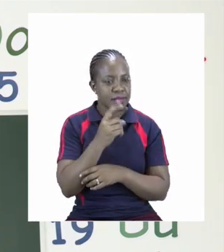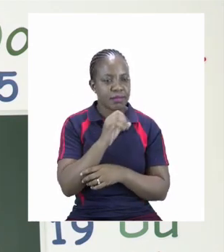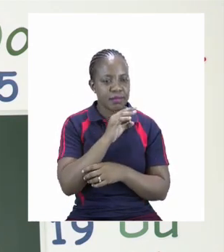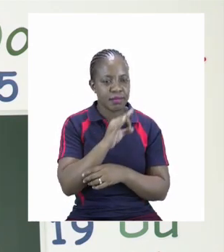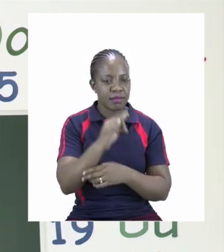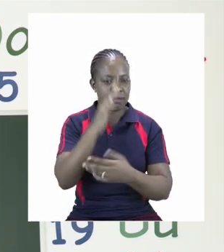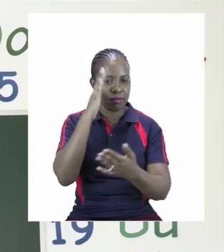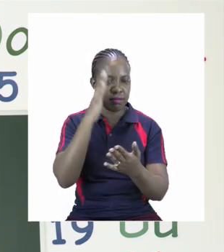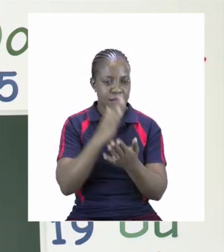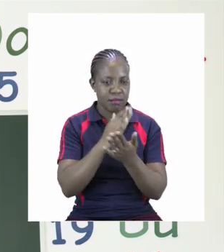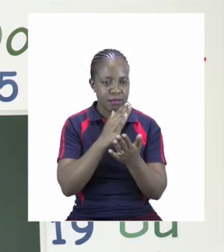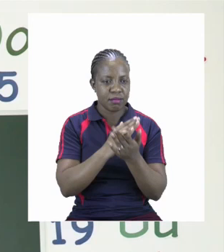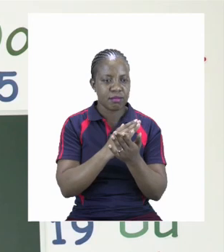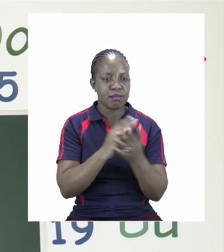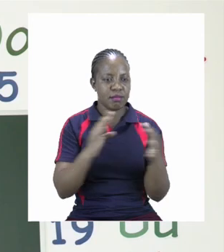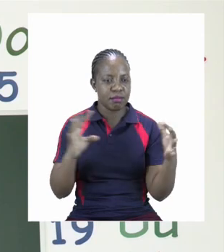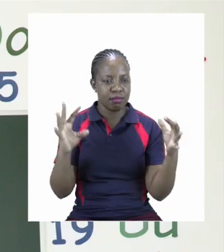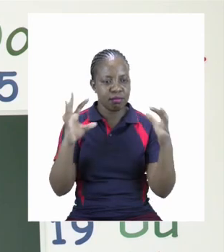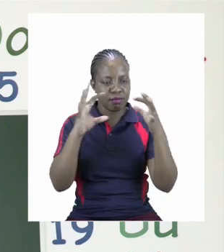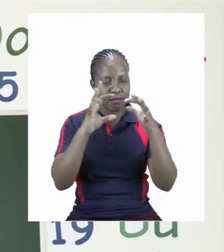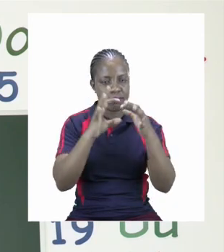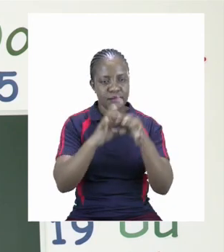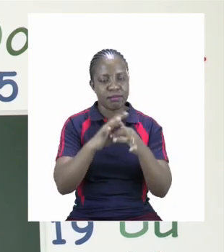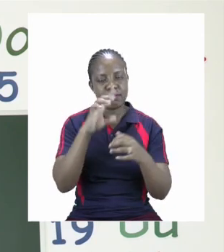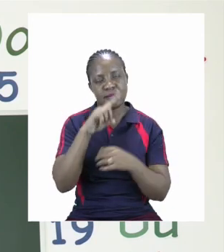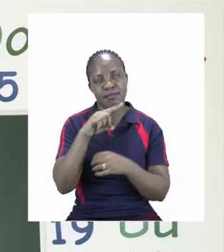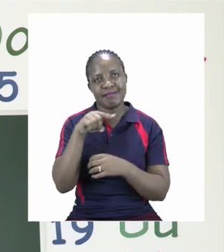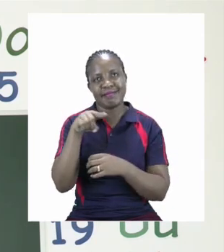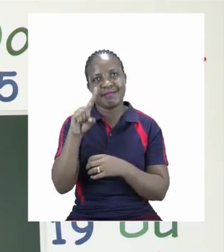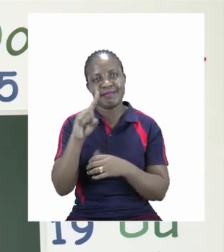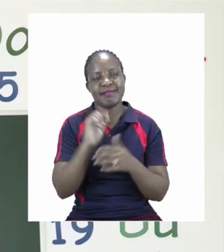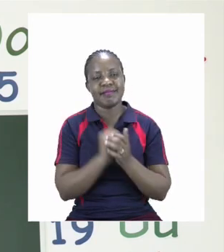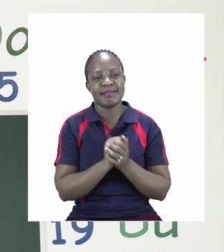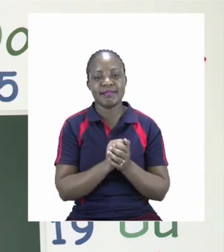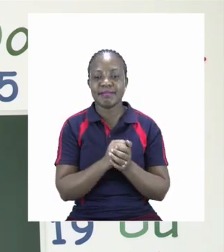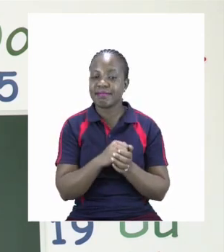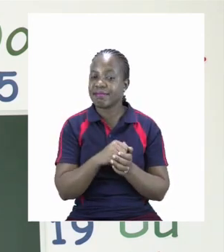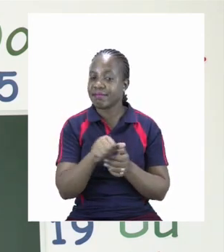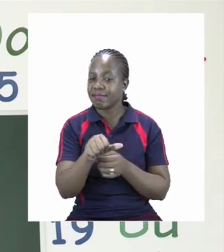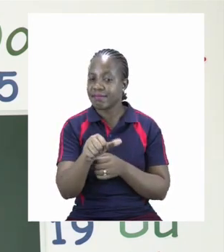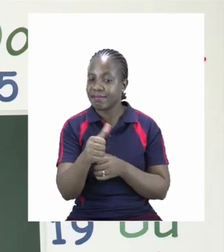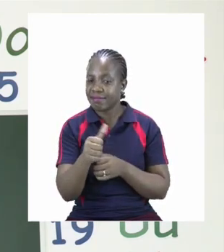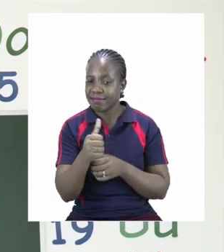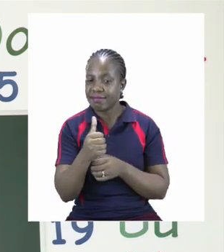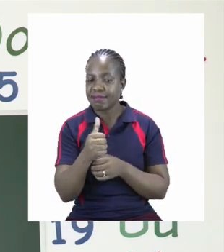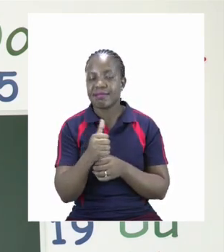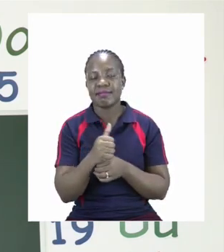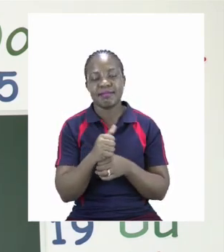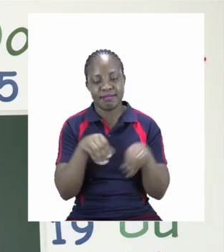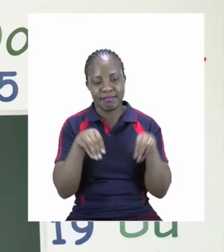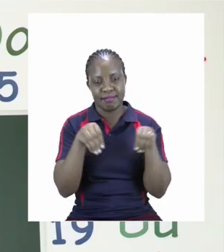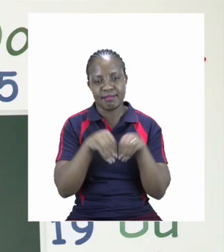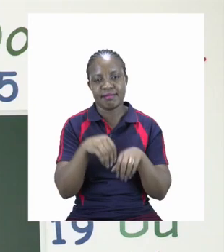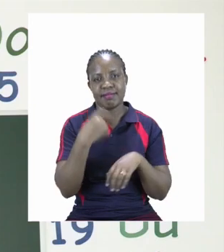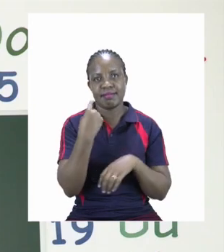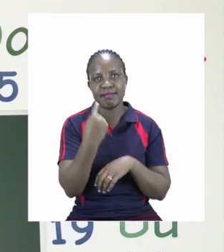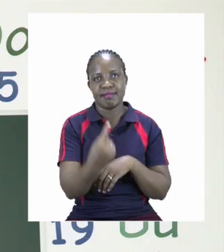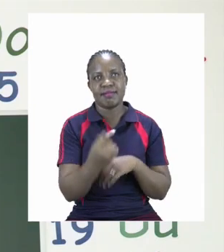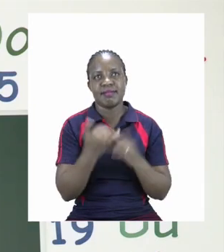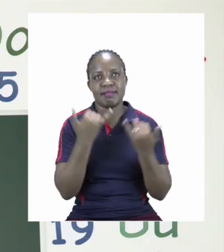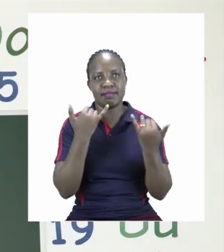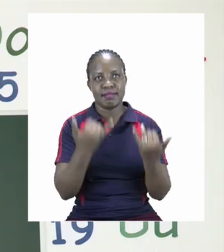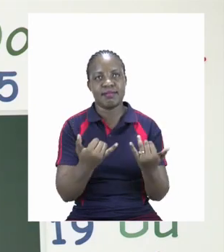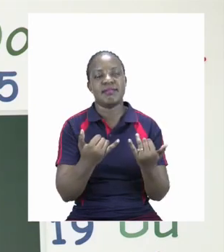been chosen for you. You are going to do the rest by yourselves. In the meantime, let's now turn to